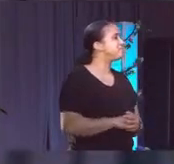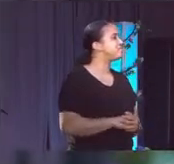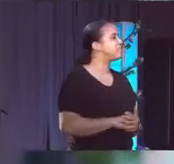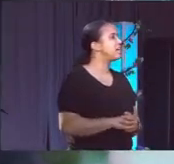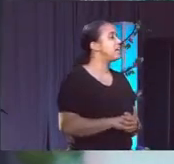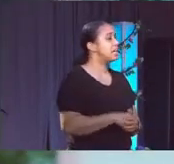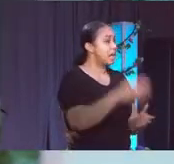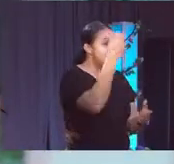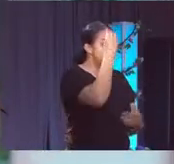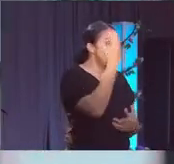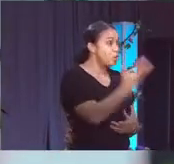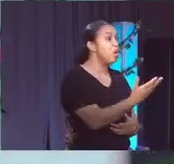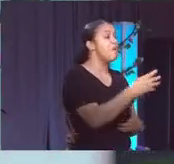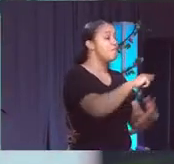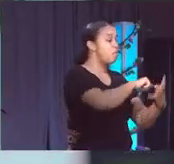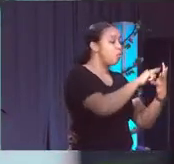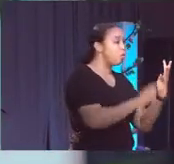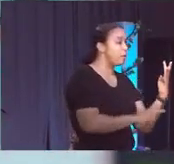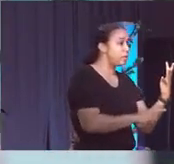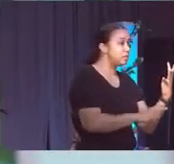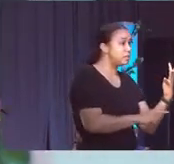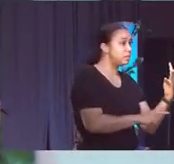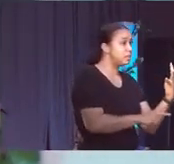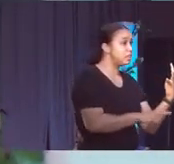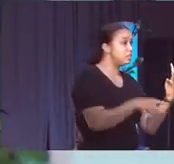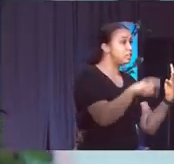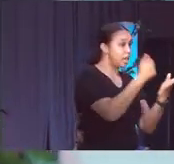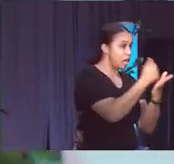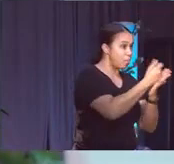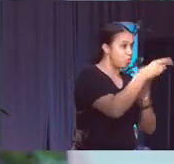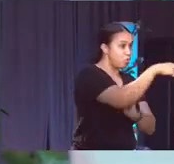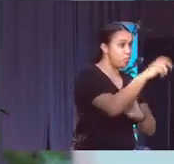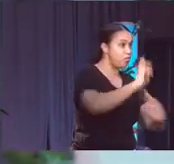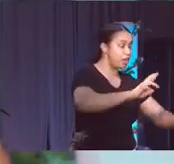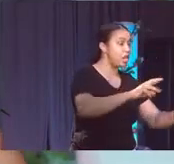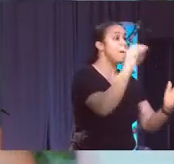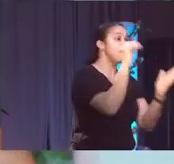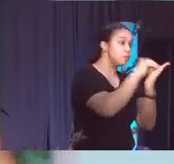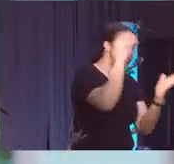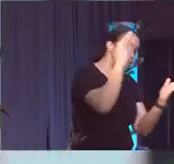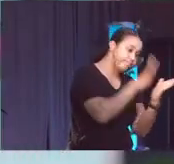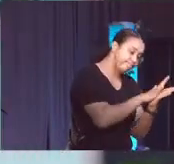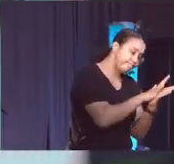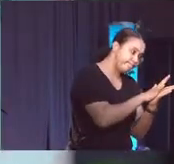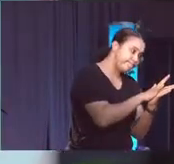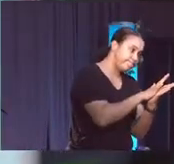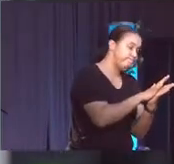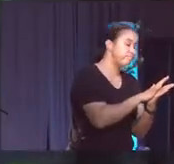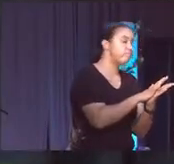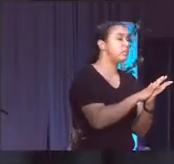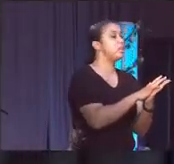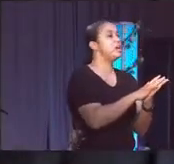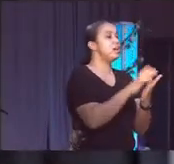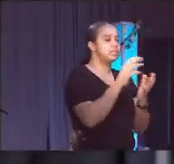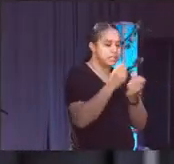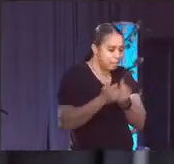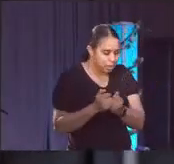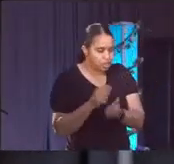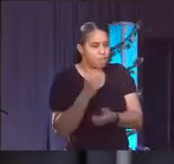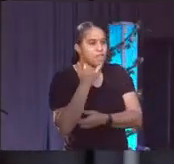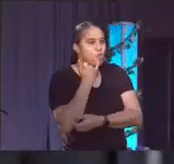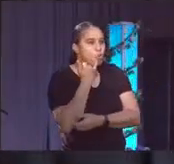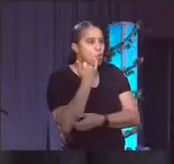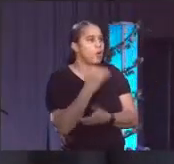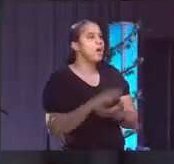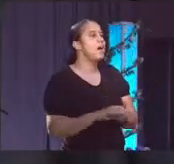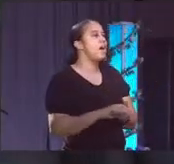some ways you can be ready? I want to give you four statements. You're going to need this. Write this down, mark this down. etch it in your phone somewhere. I think we're going